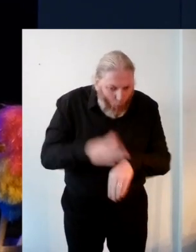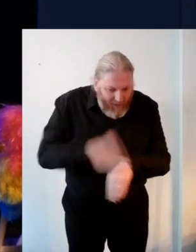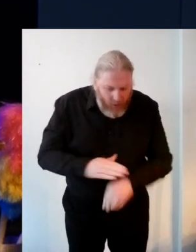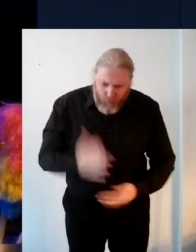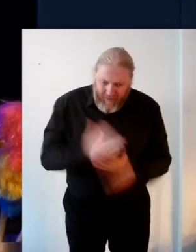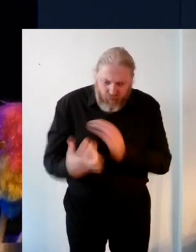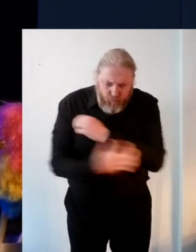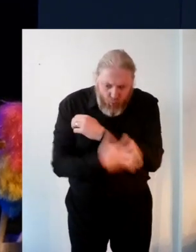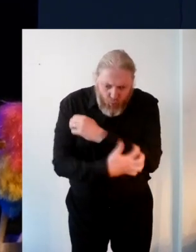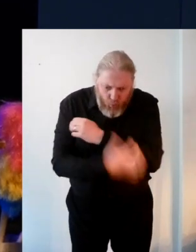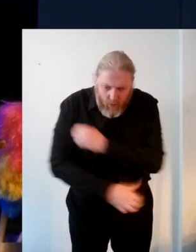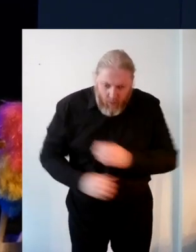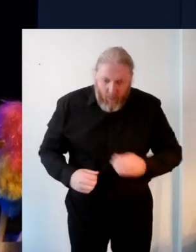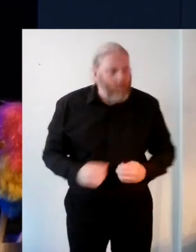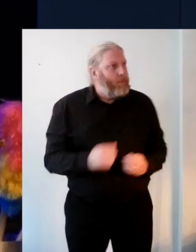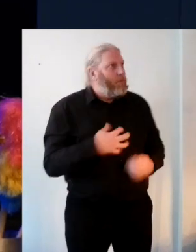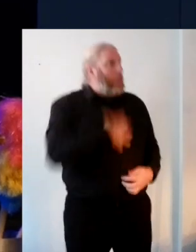very rude.